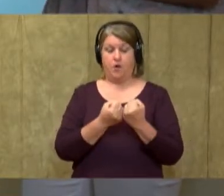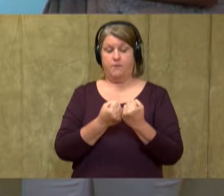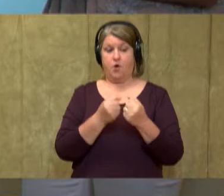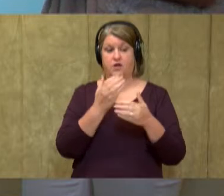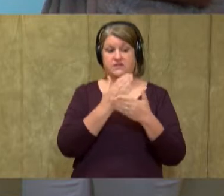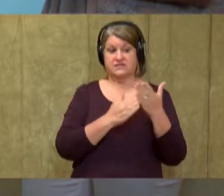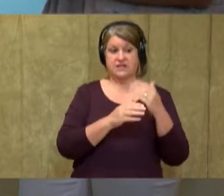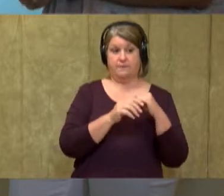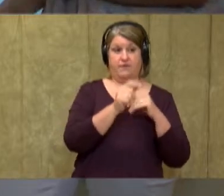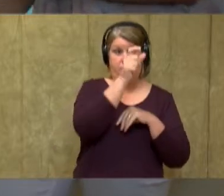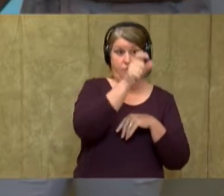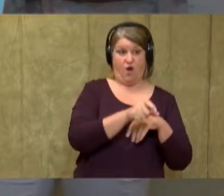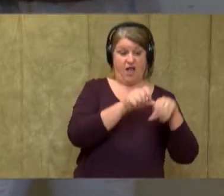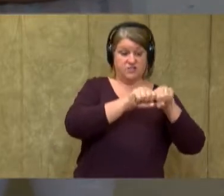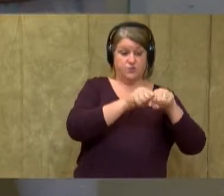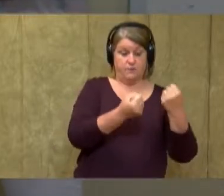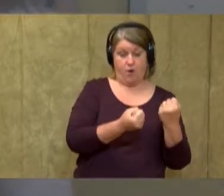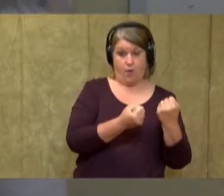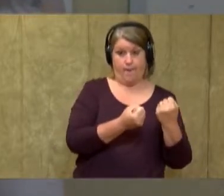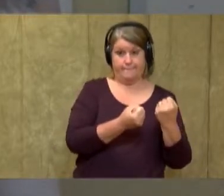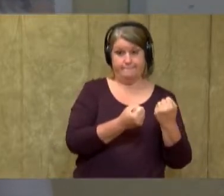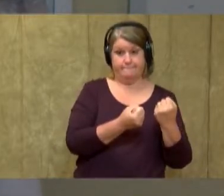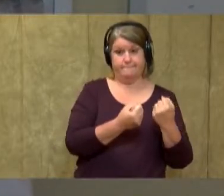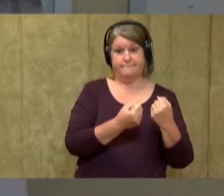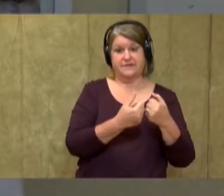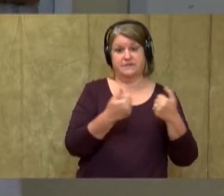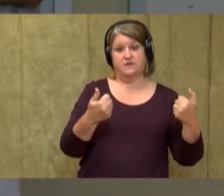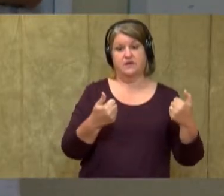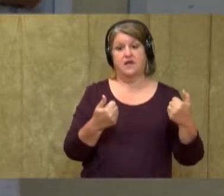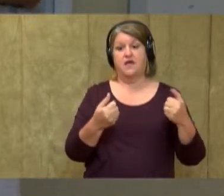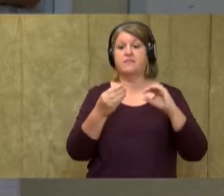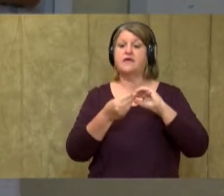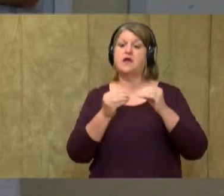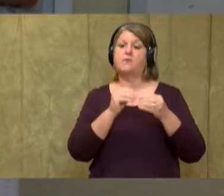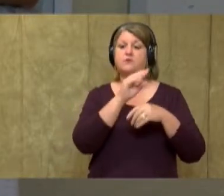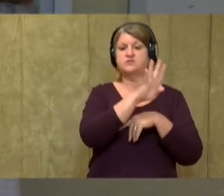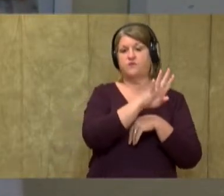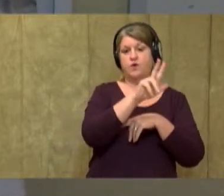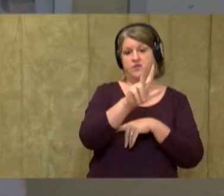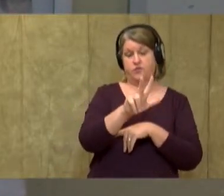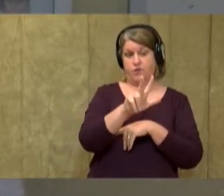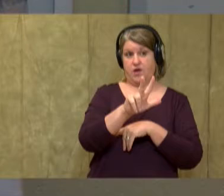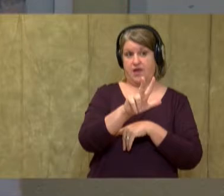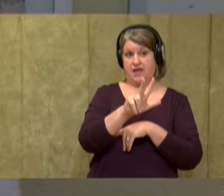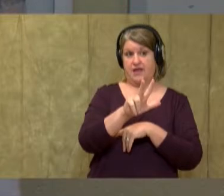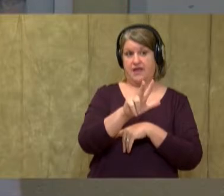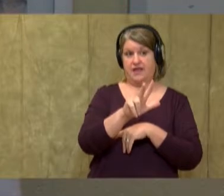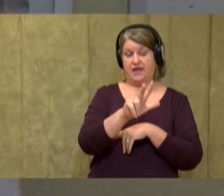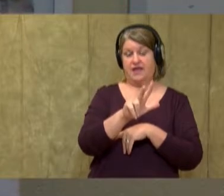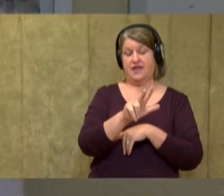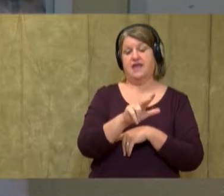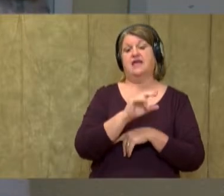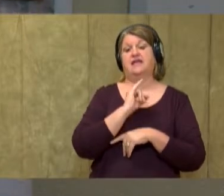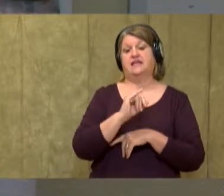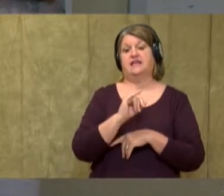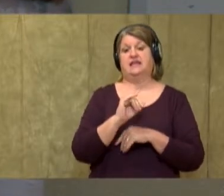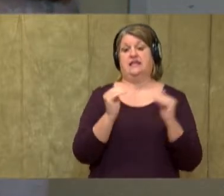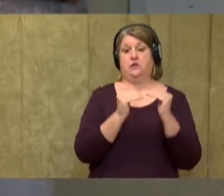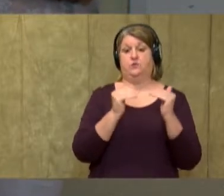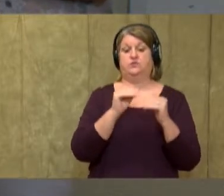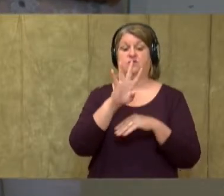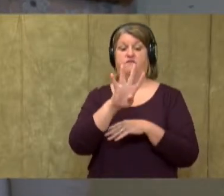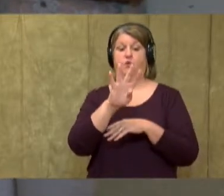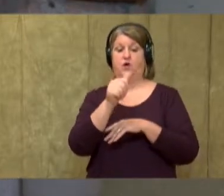or some of our rods. Okay, our number is 43. 43 is 4 tens